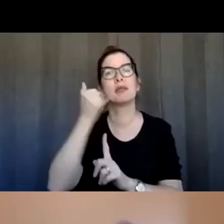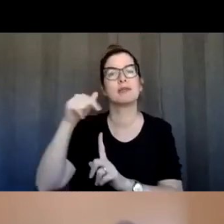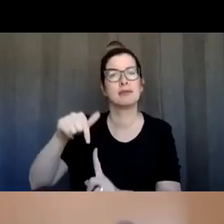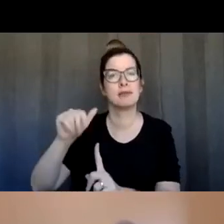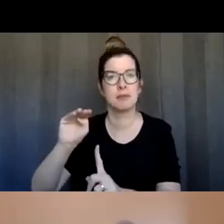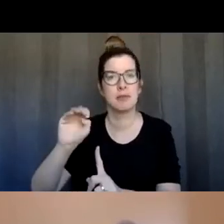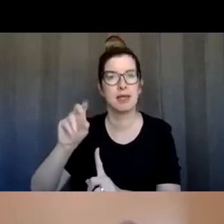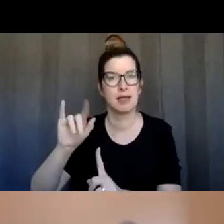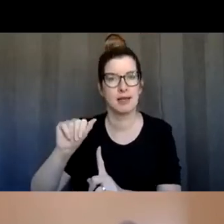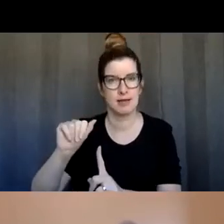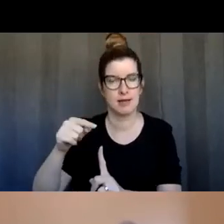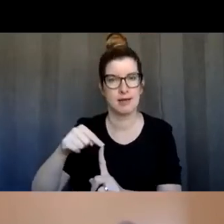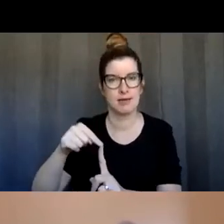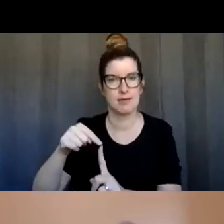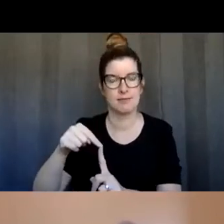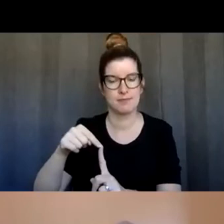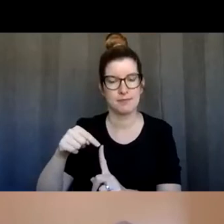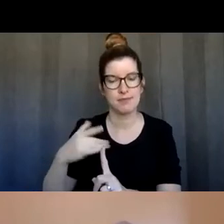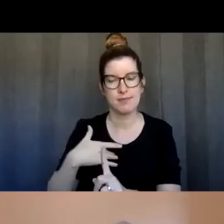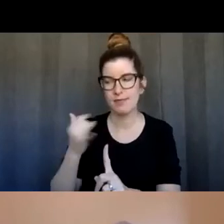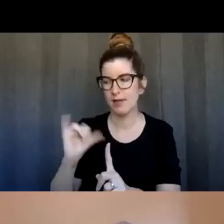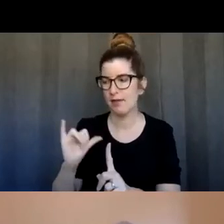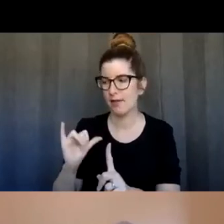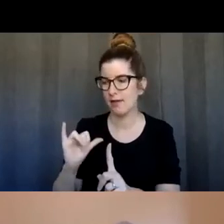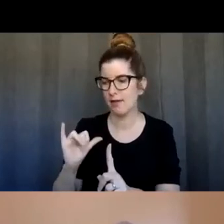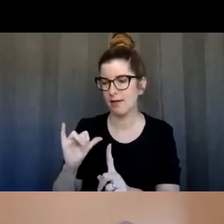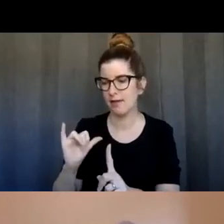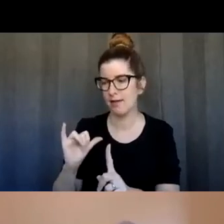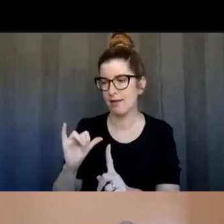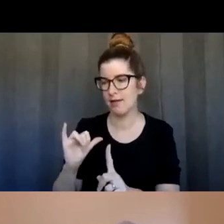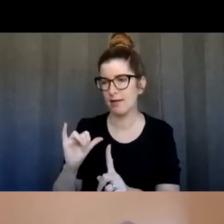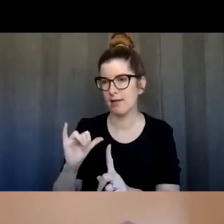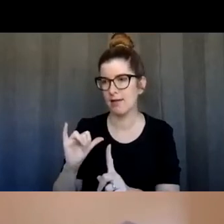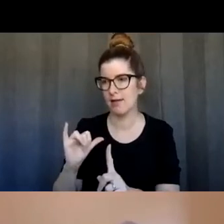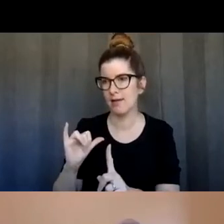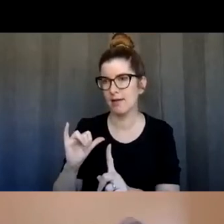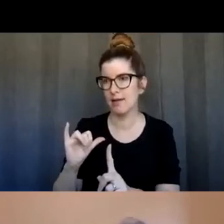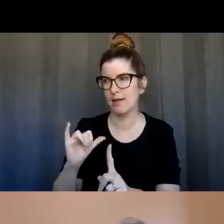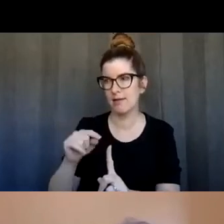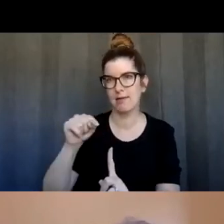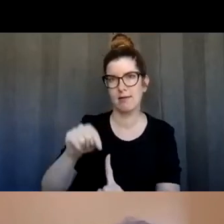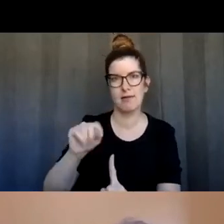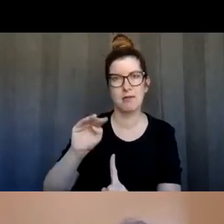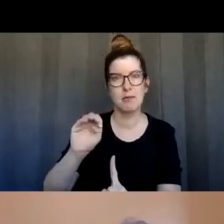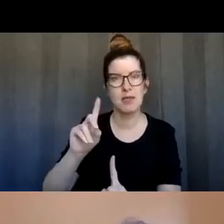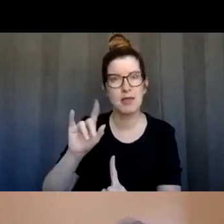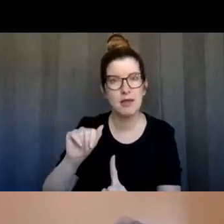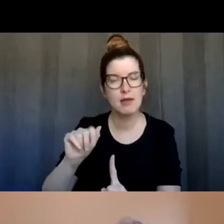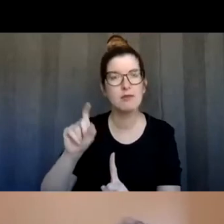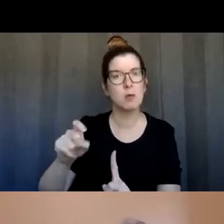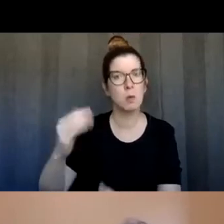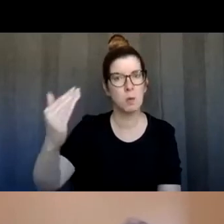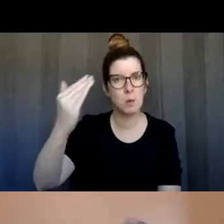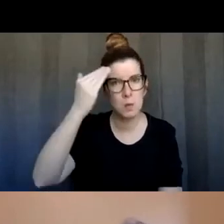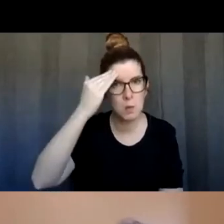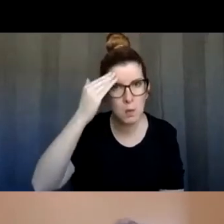Because I felt like they are supposed to be the ones to know the history of what